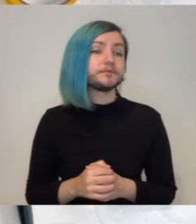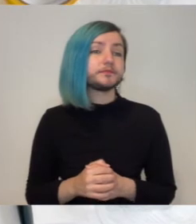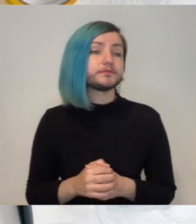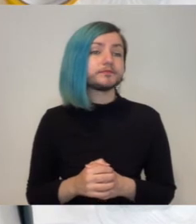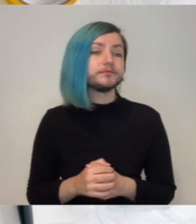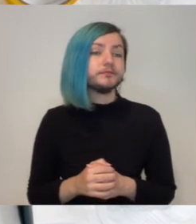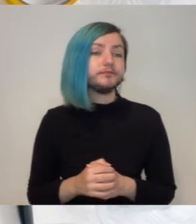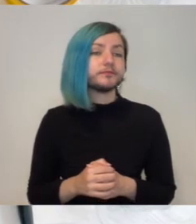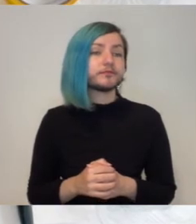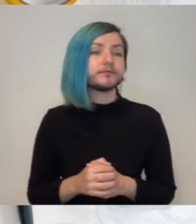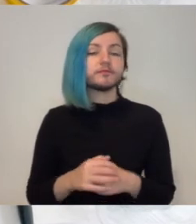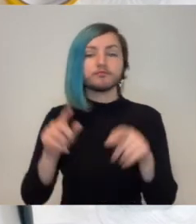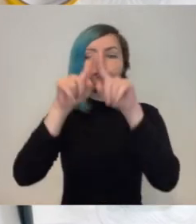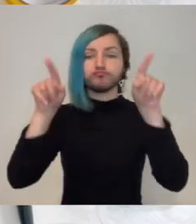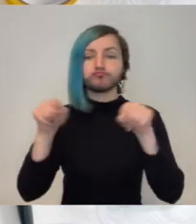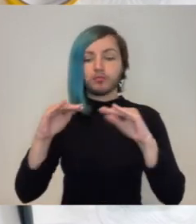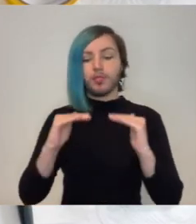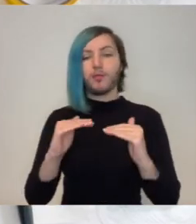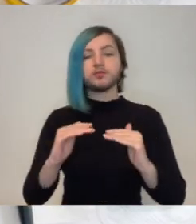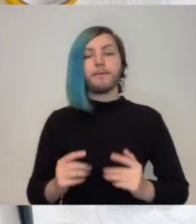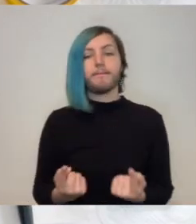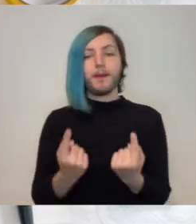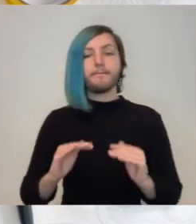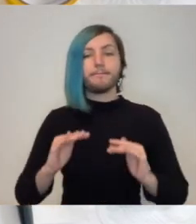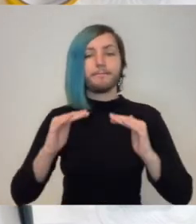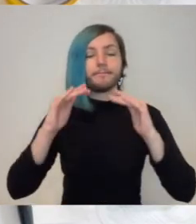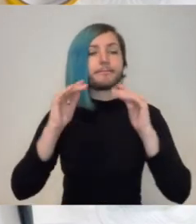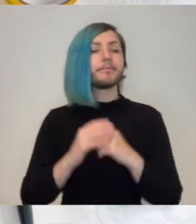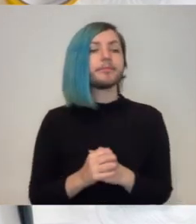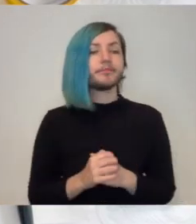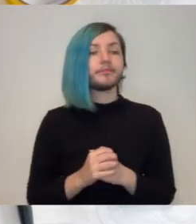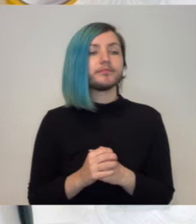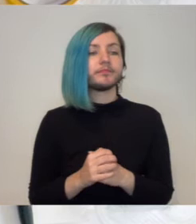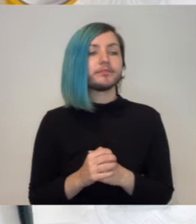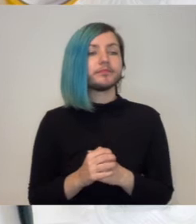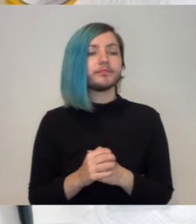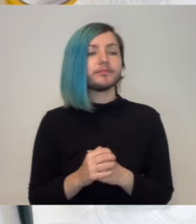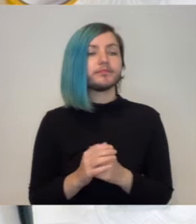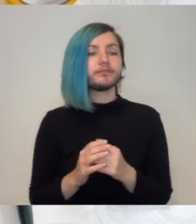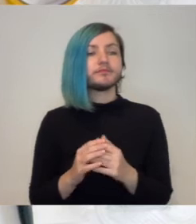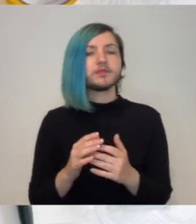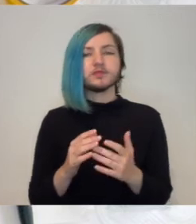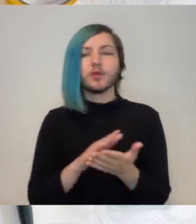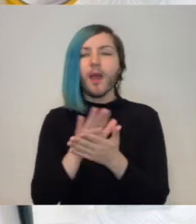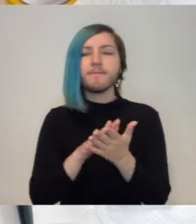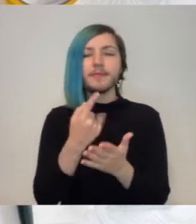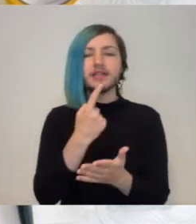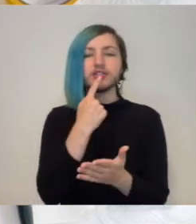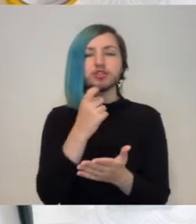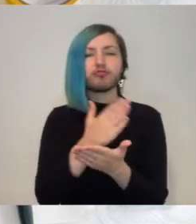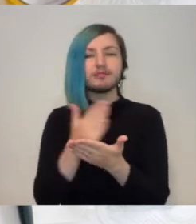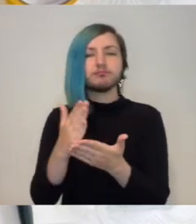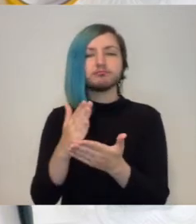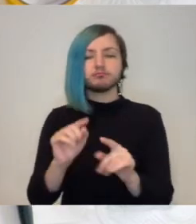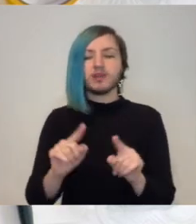red, and I'm going to work from the bottom this time so that you can keep a really nice red, and I'm going to use the